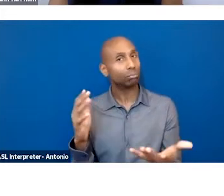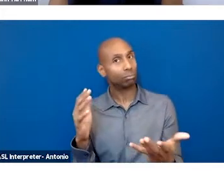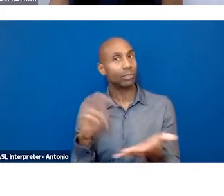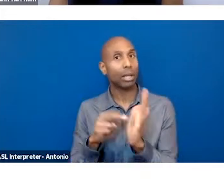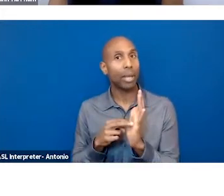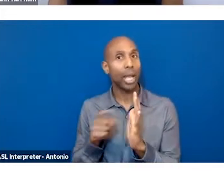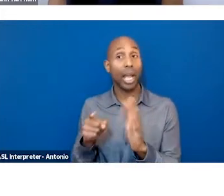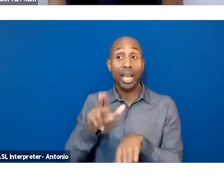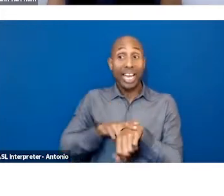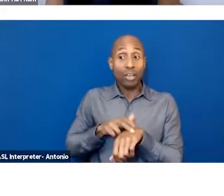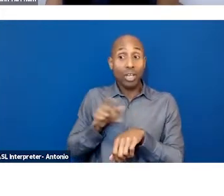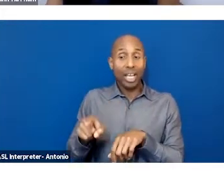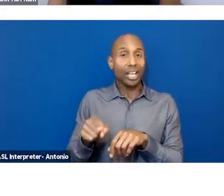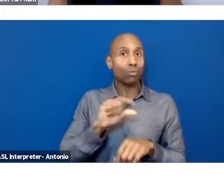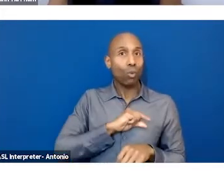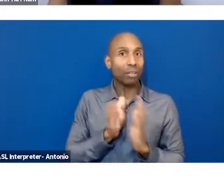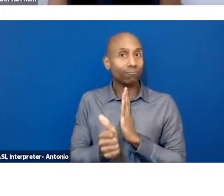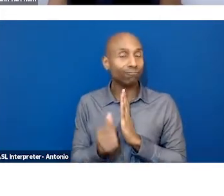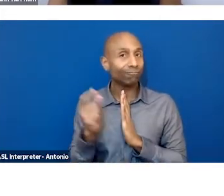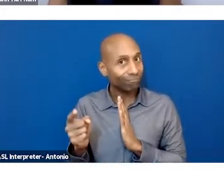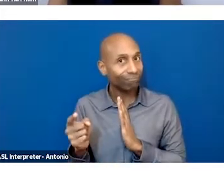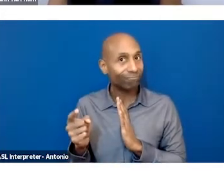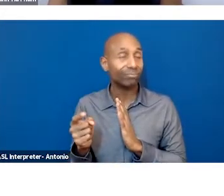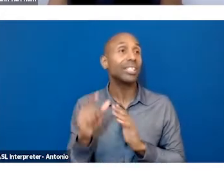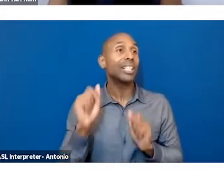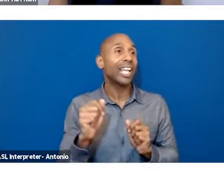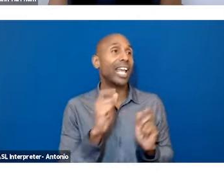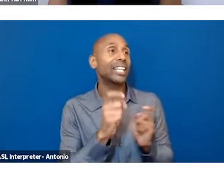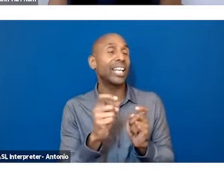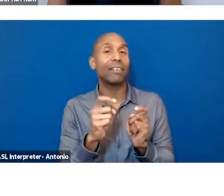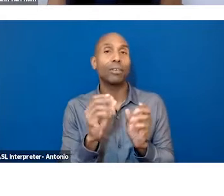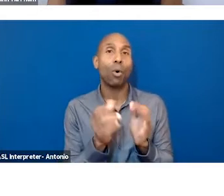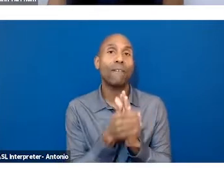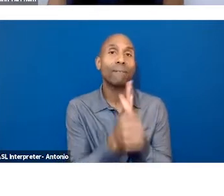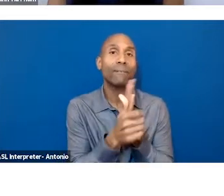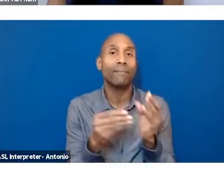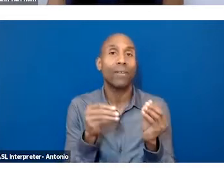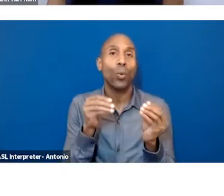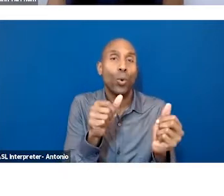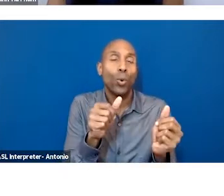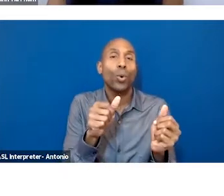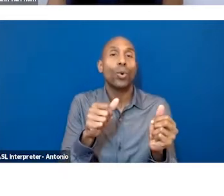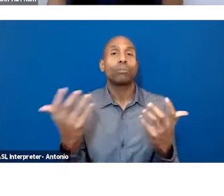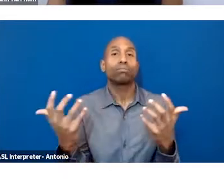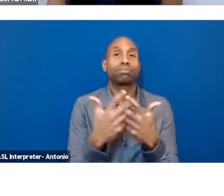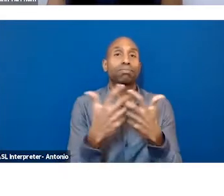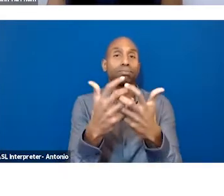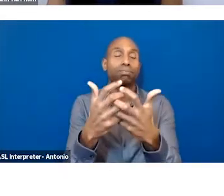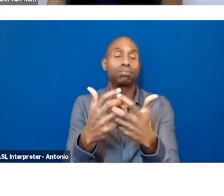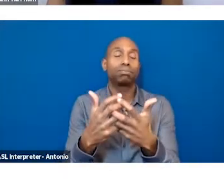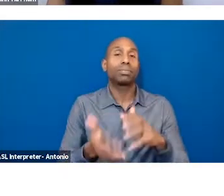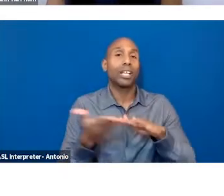and inheritance to contribute to the efficiency of a bench assembly production line than the Oriental girl?"